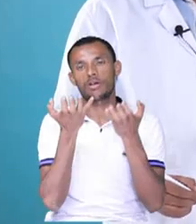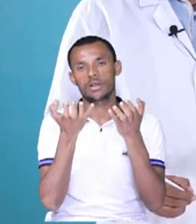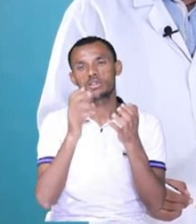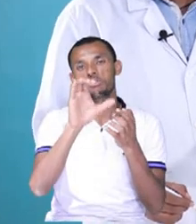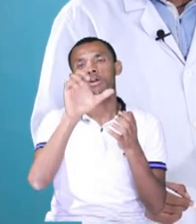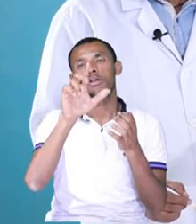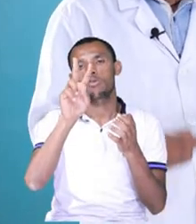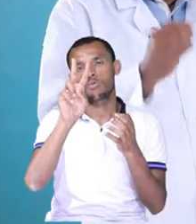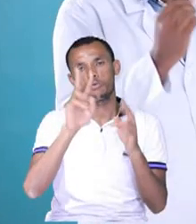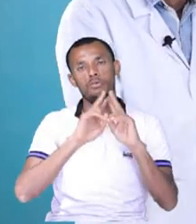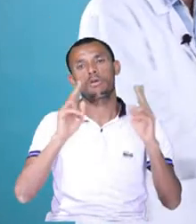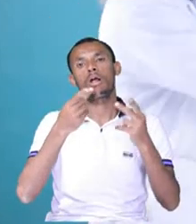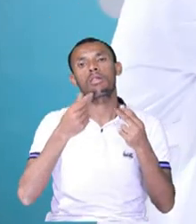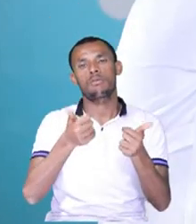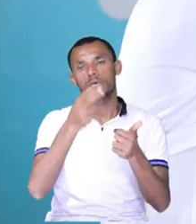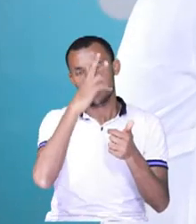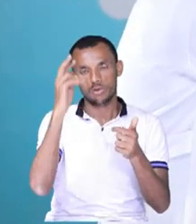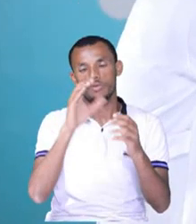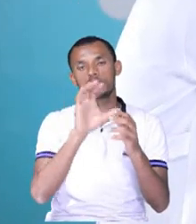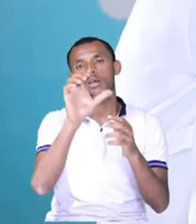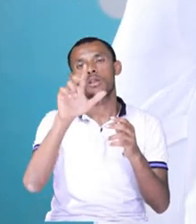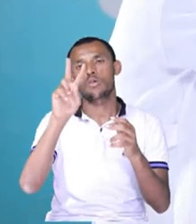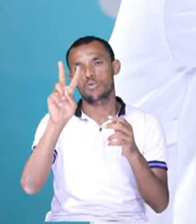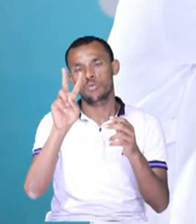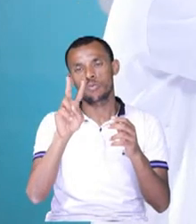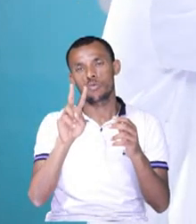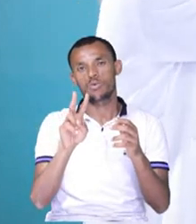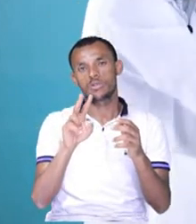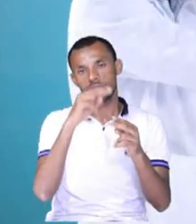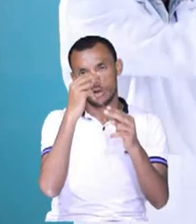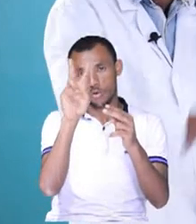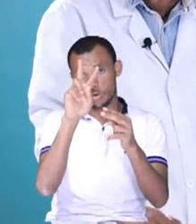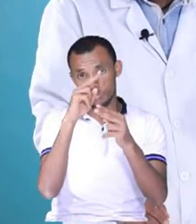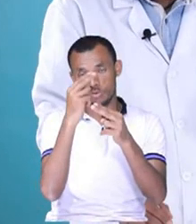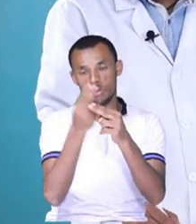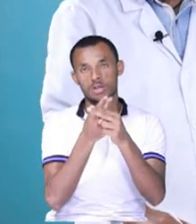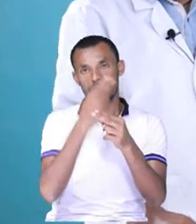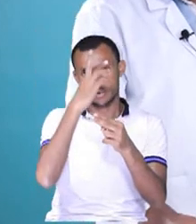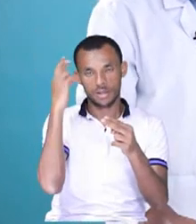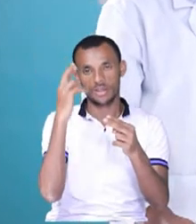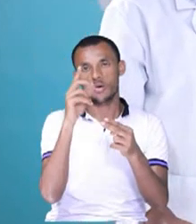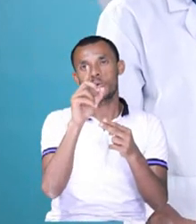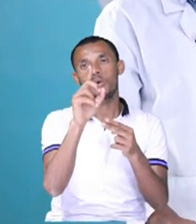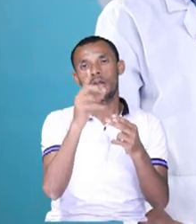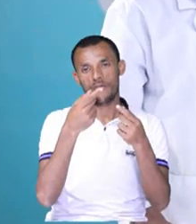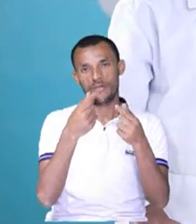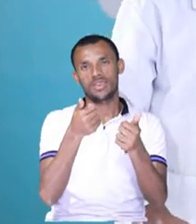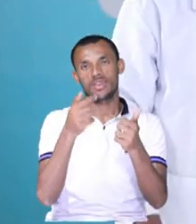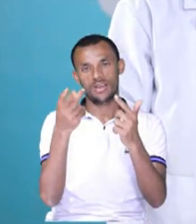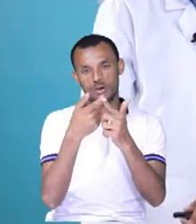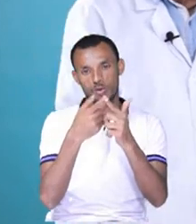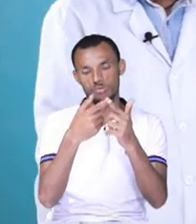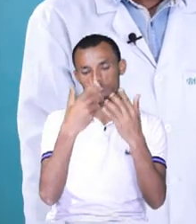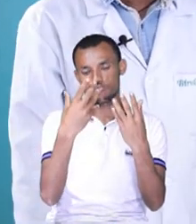Cl2 is very active gas. Because of Cl2 and N2, because of the nature of the reactants are different, one is fast reaction,